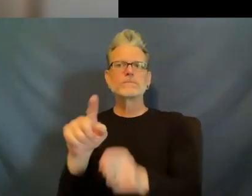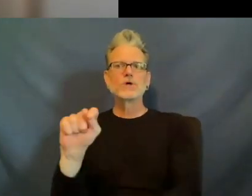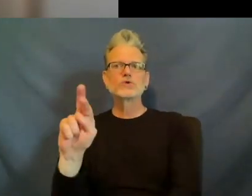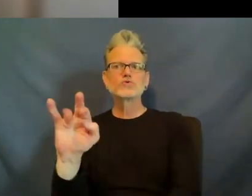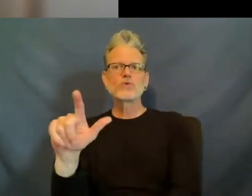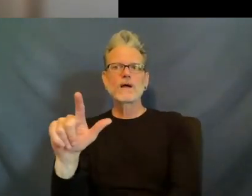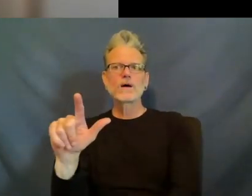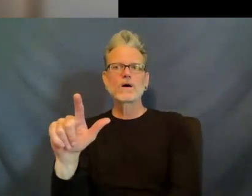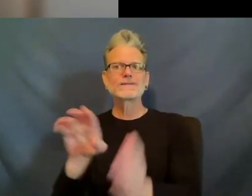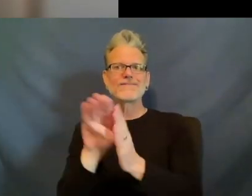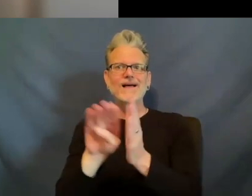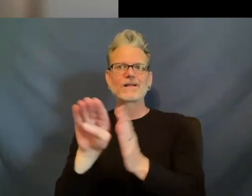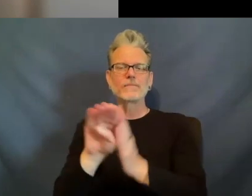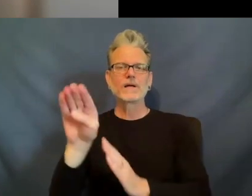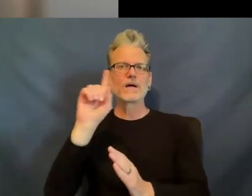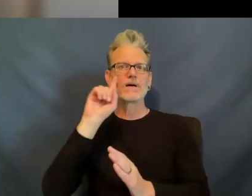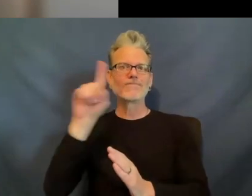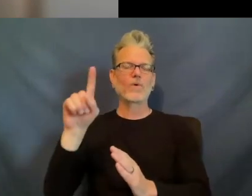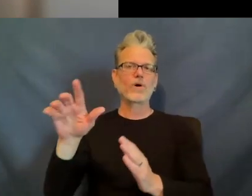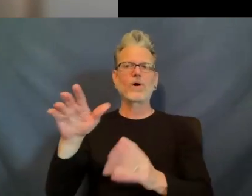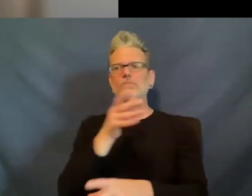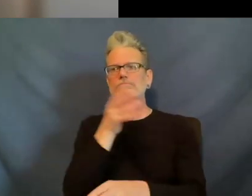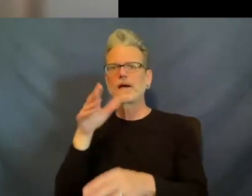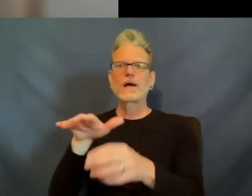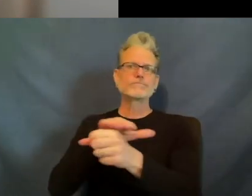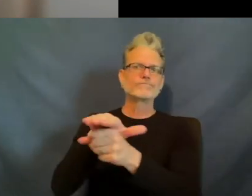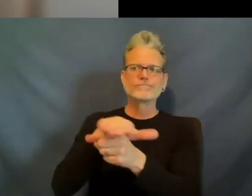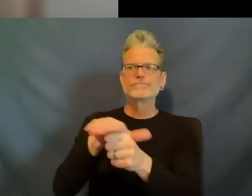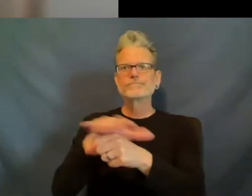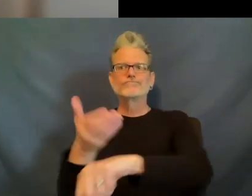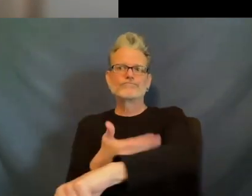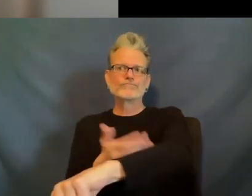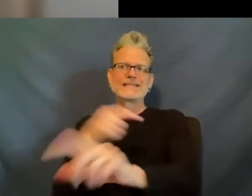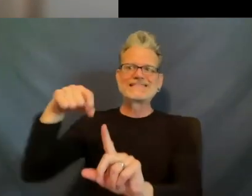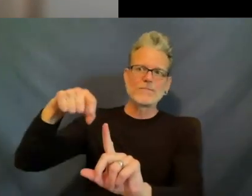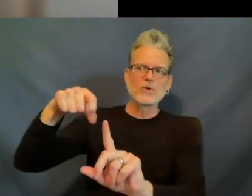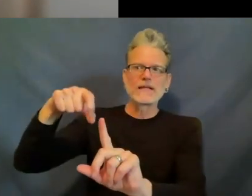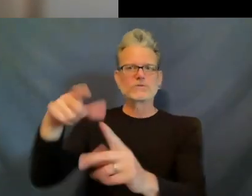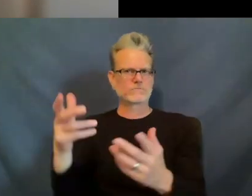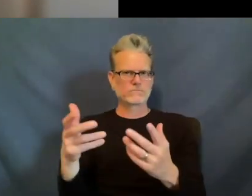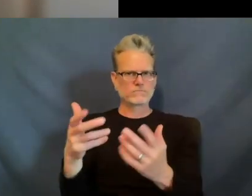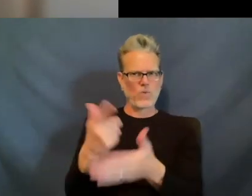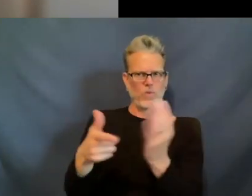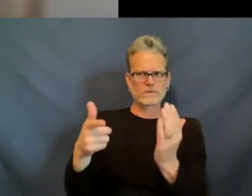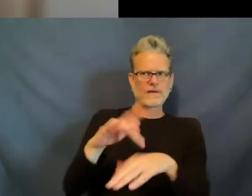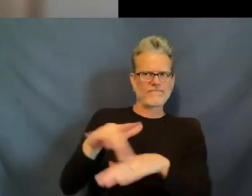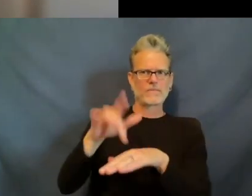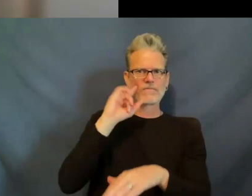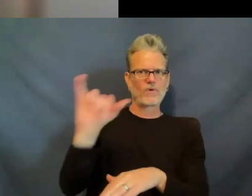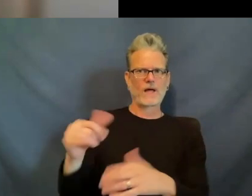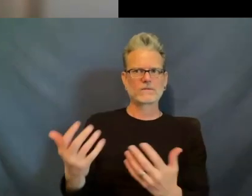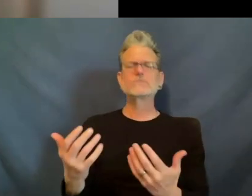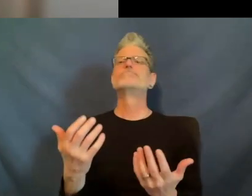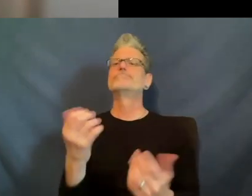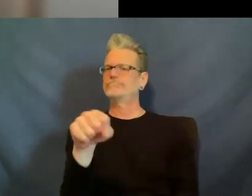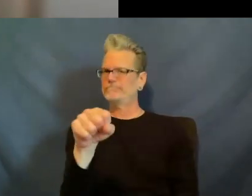and rural economic stimulation, and just asking what agreements might be appropriate for that. I wanted to kind of broaden the question and see if one or